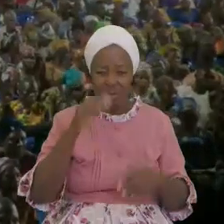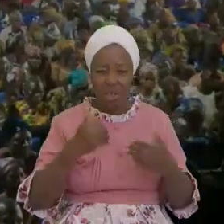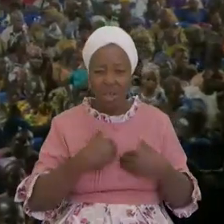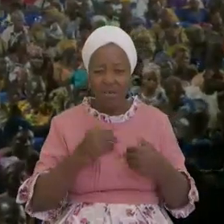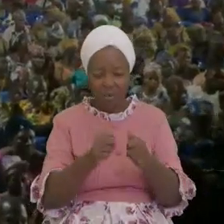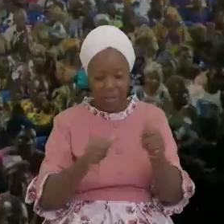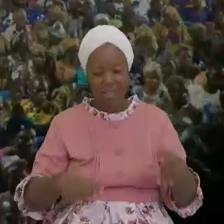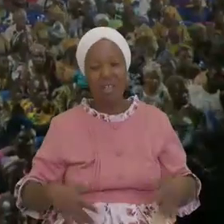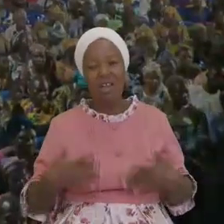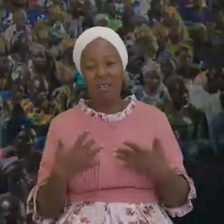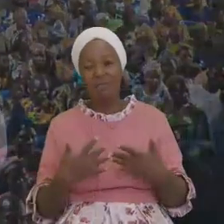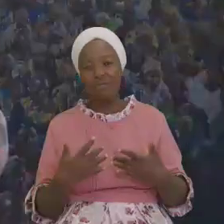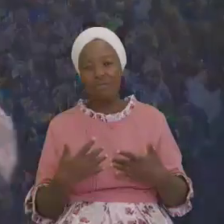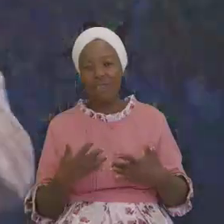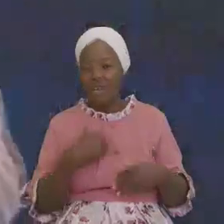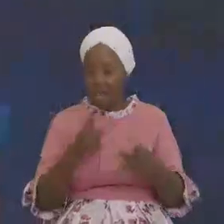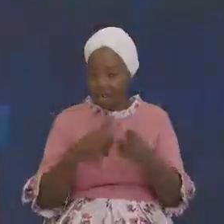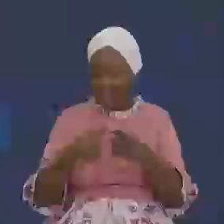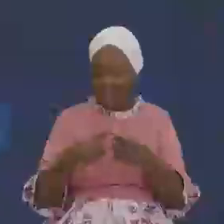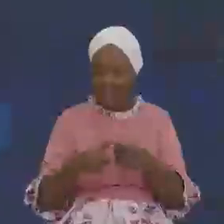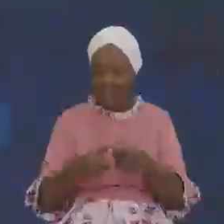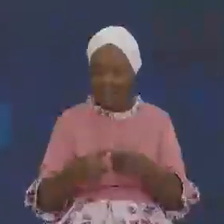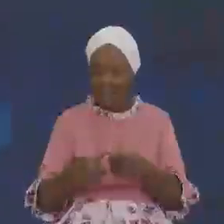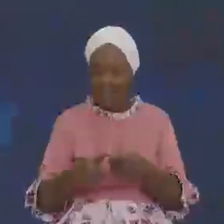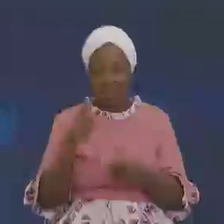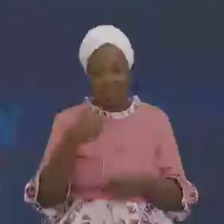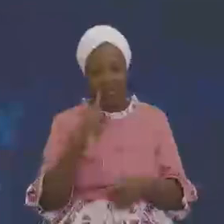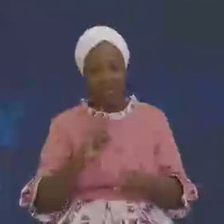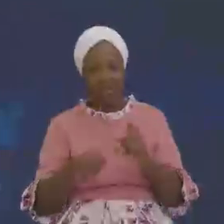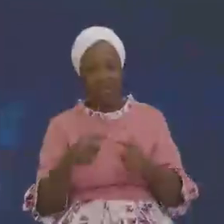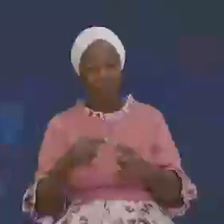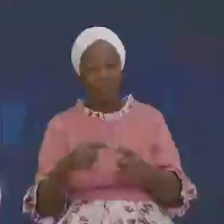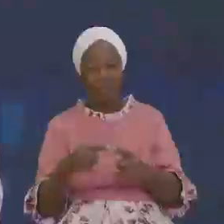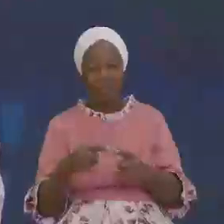And then it talks about witchcraft,